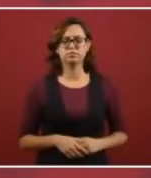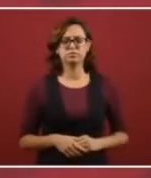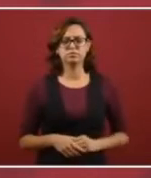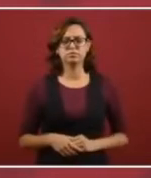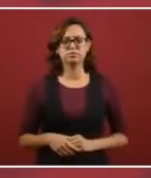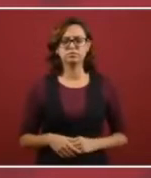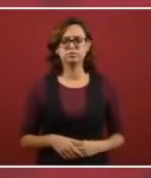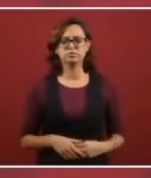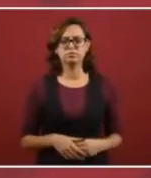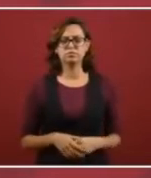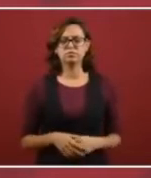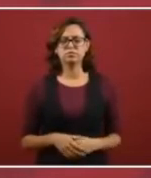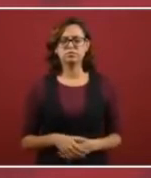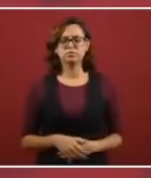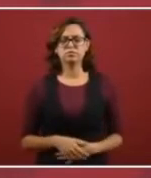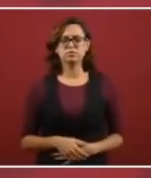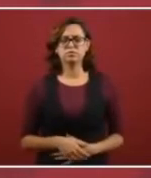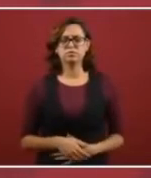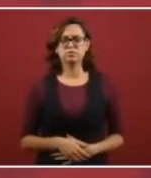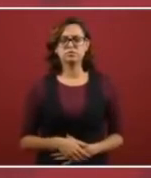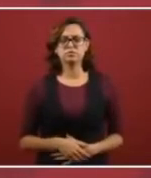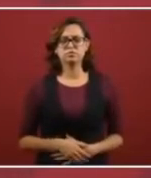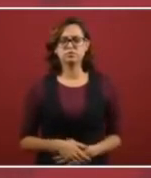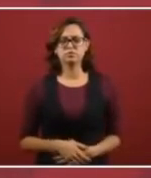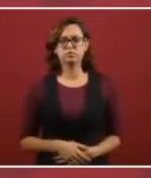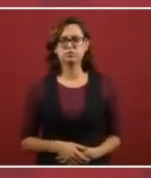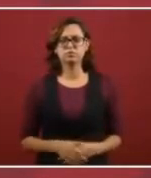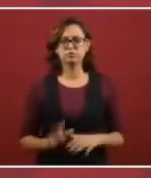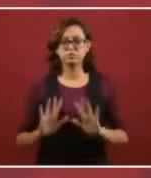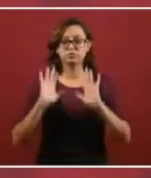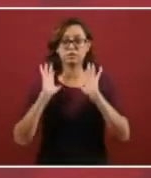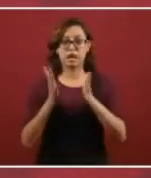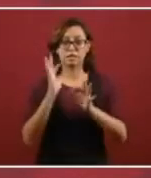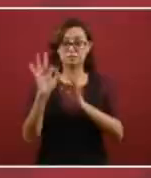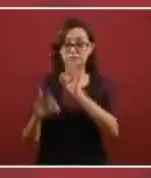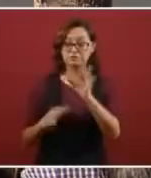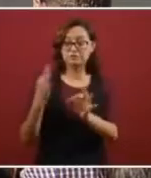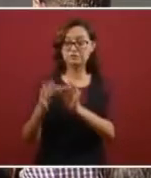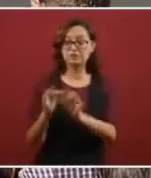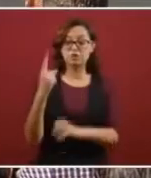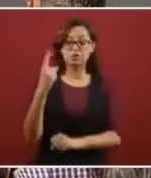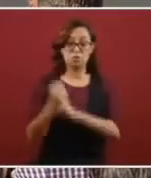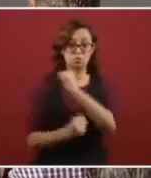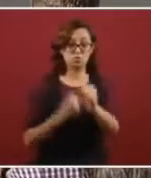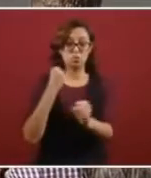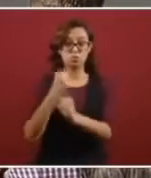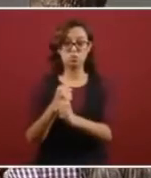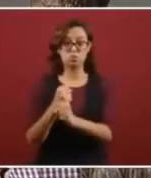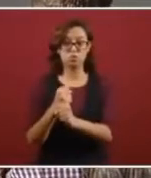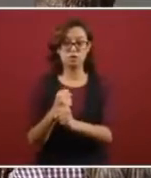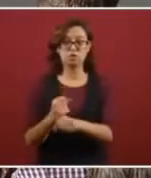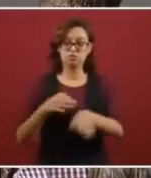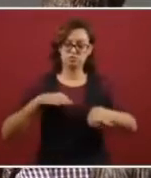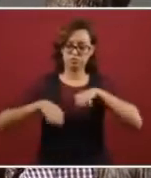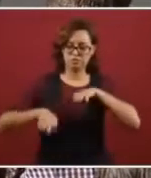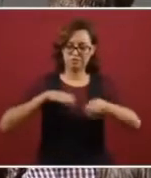we are going to inform at the end of it the year